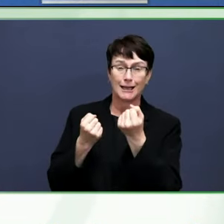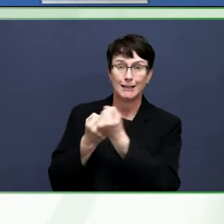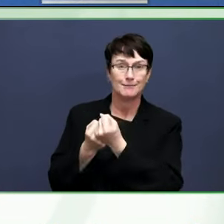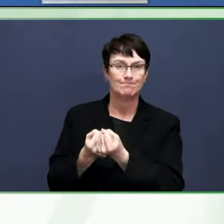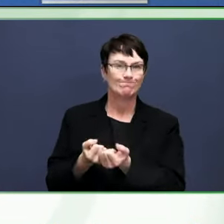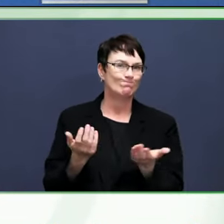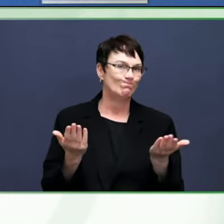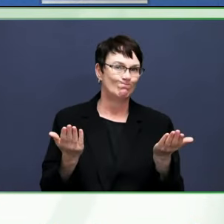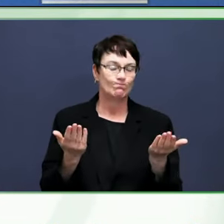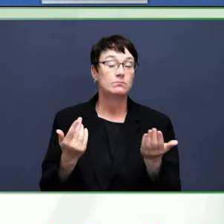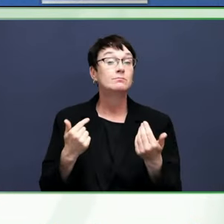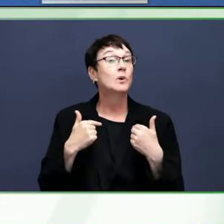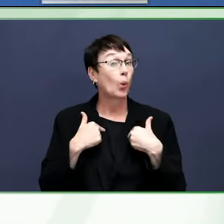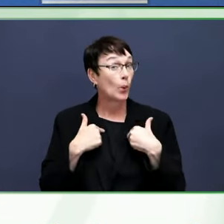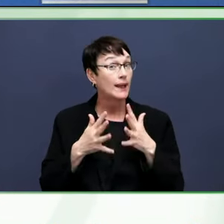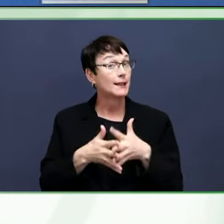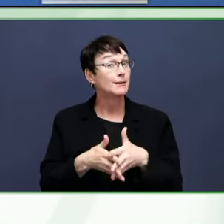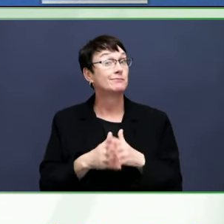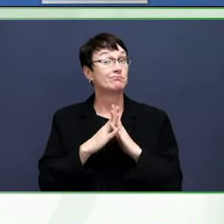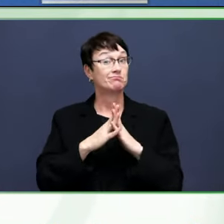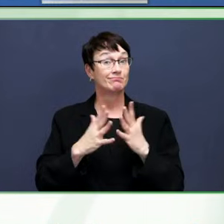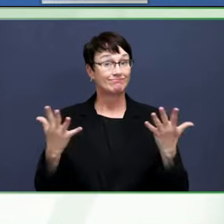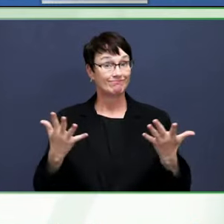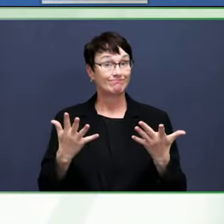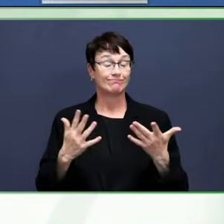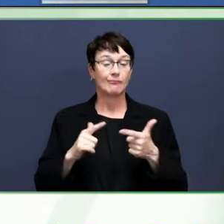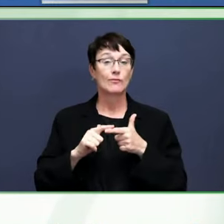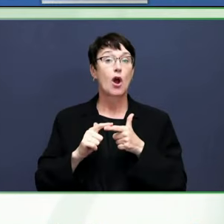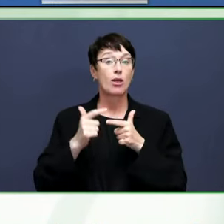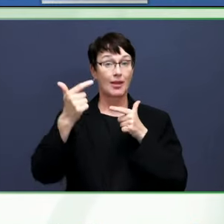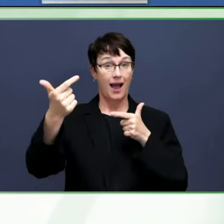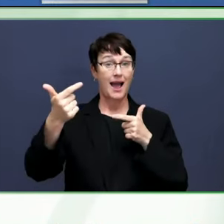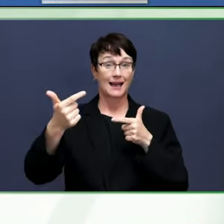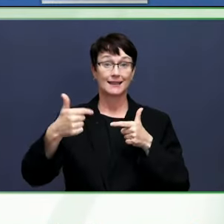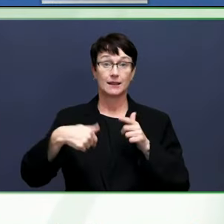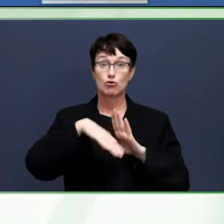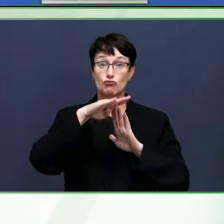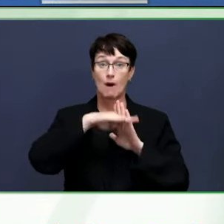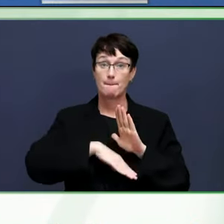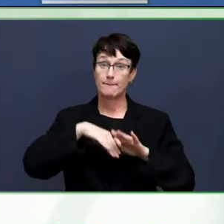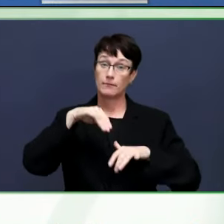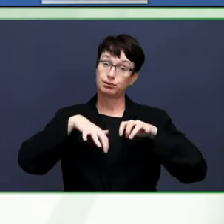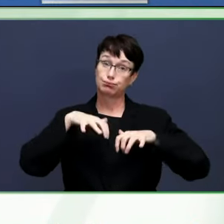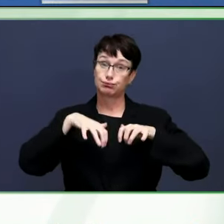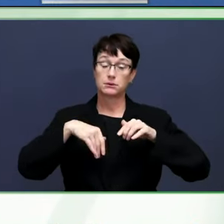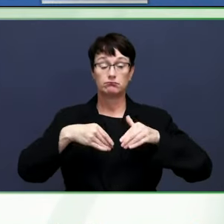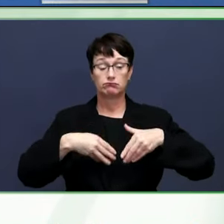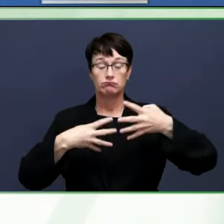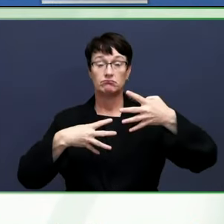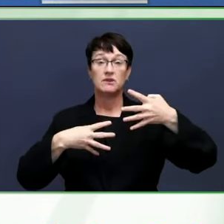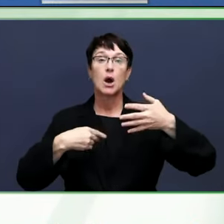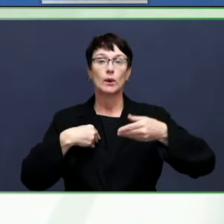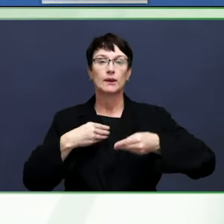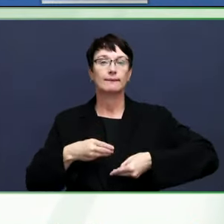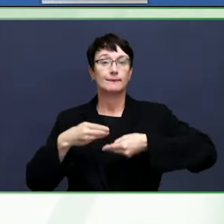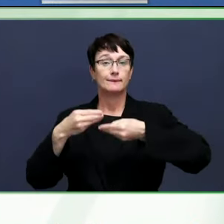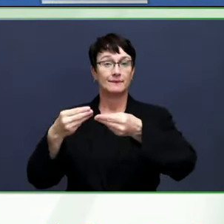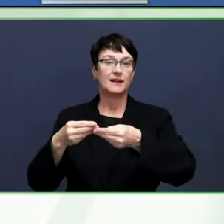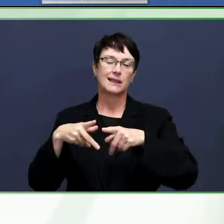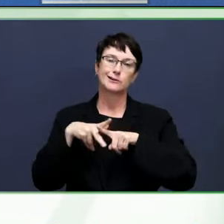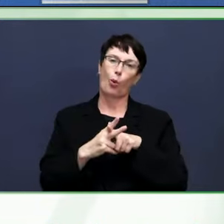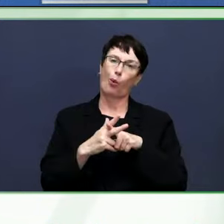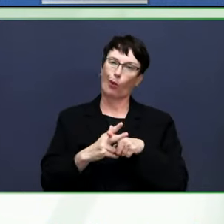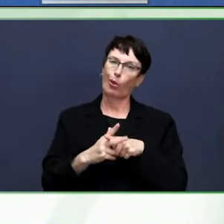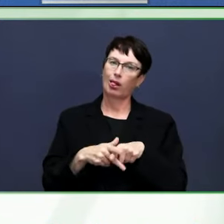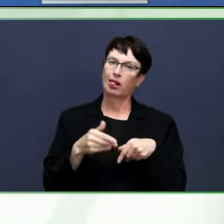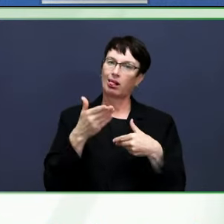and head teachers and principals. And we divided it into three steps. The first step, as you see on the first line